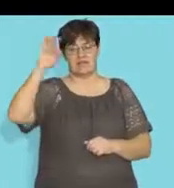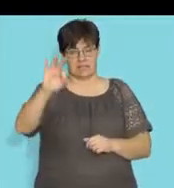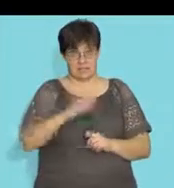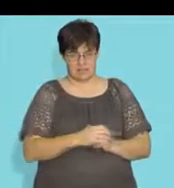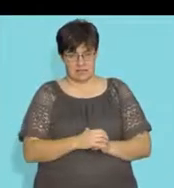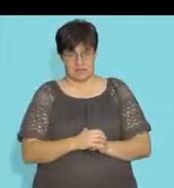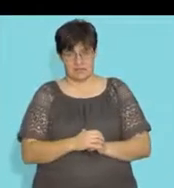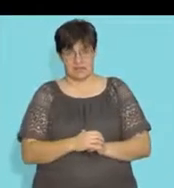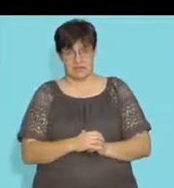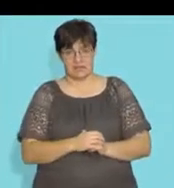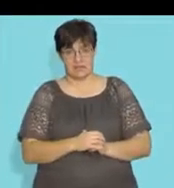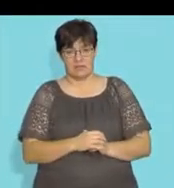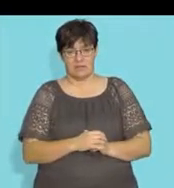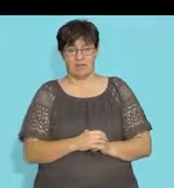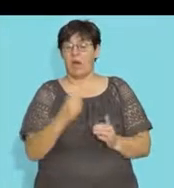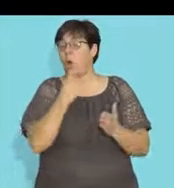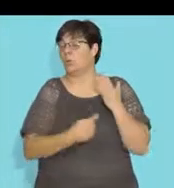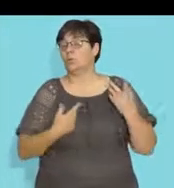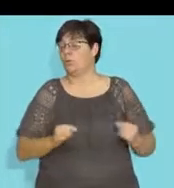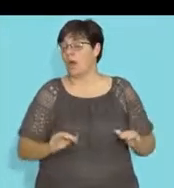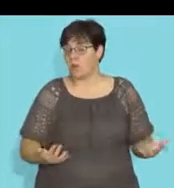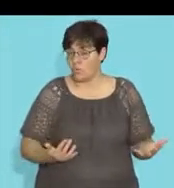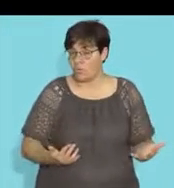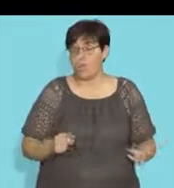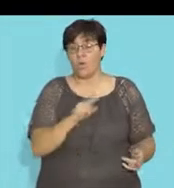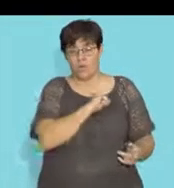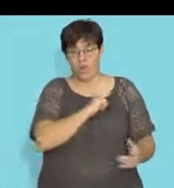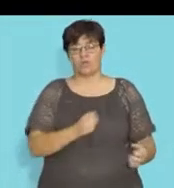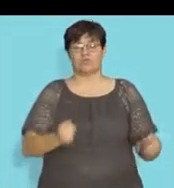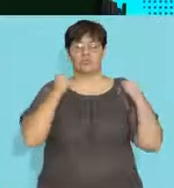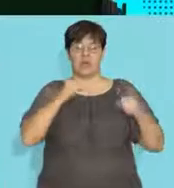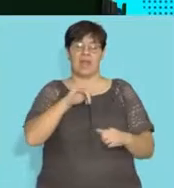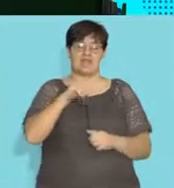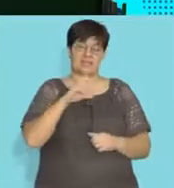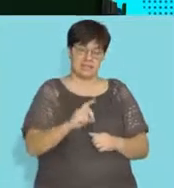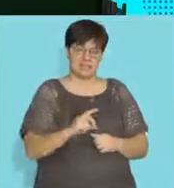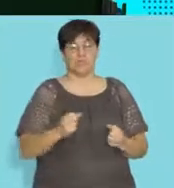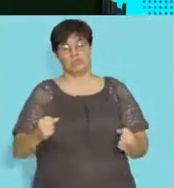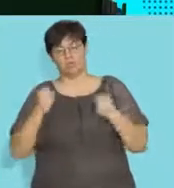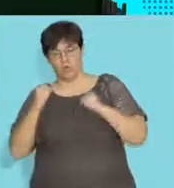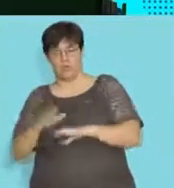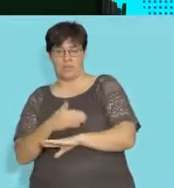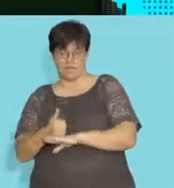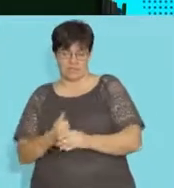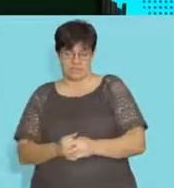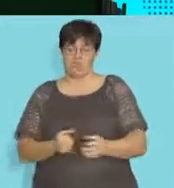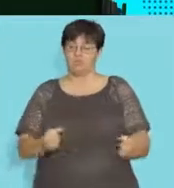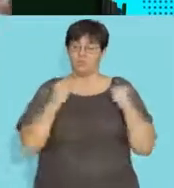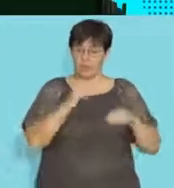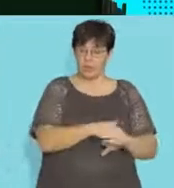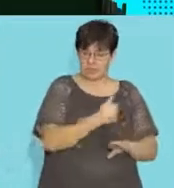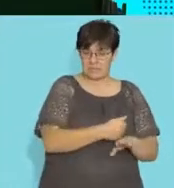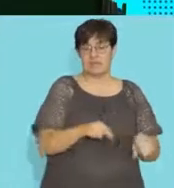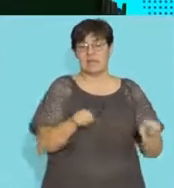minus 3. And we can only do this if we have a strong acid or a strong base. But for a strong base, it